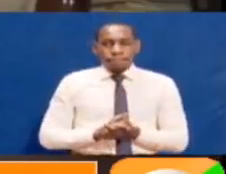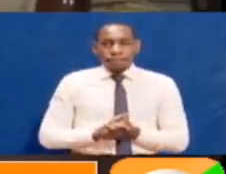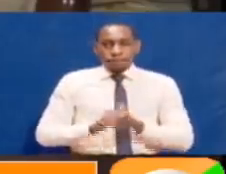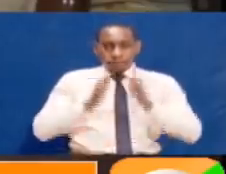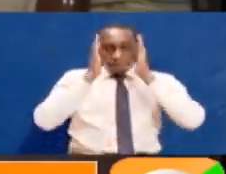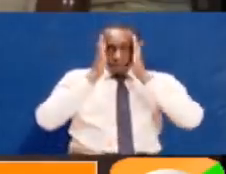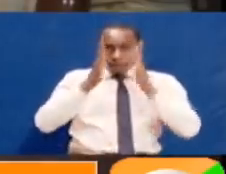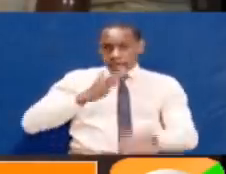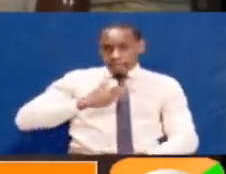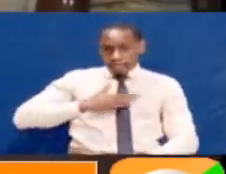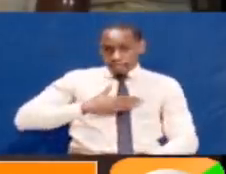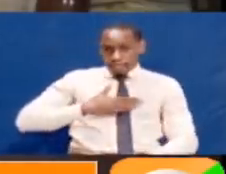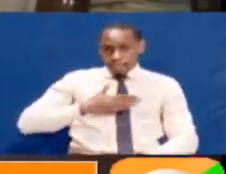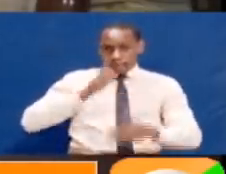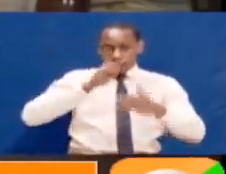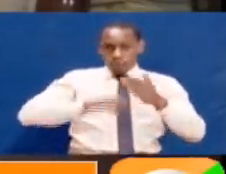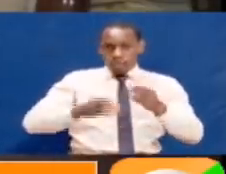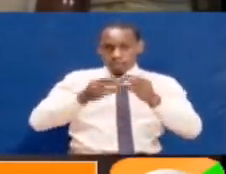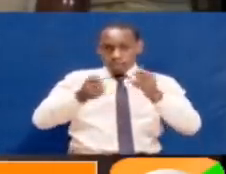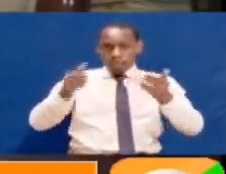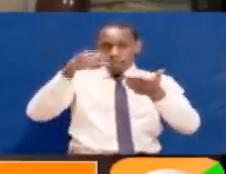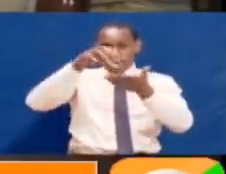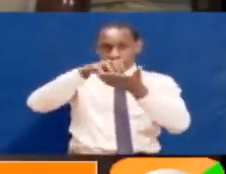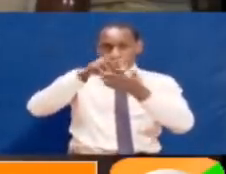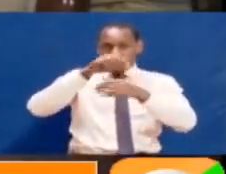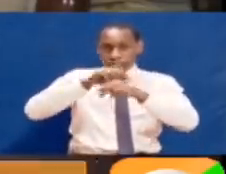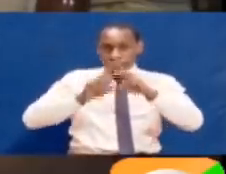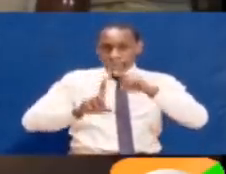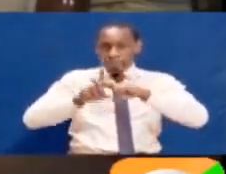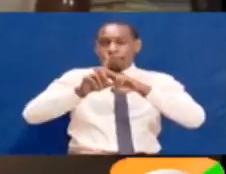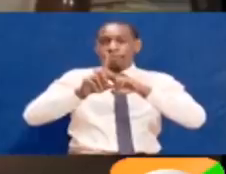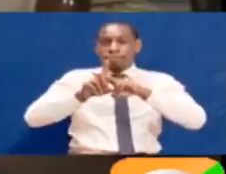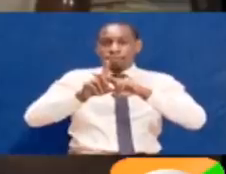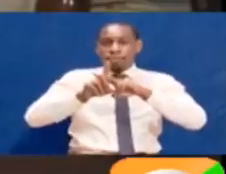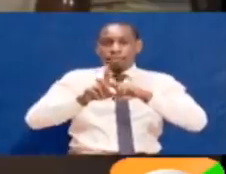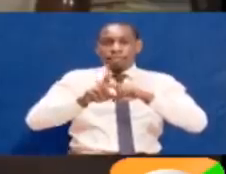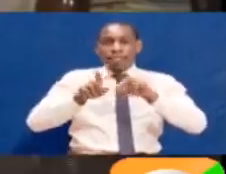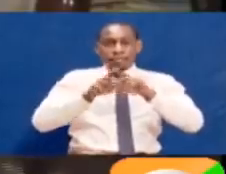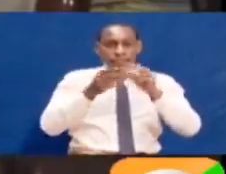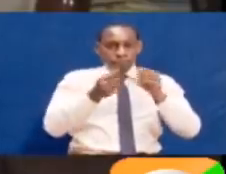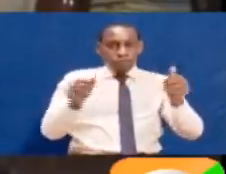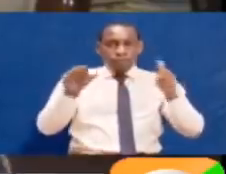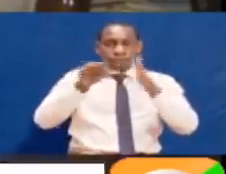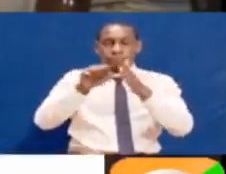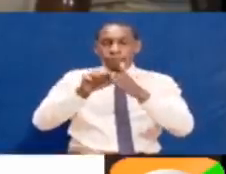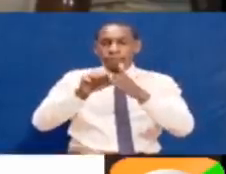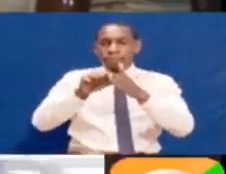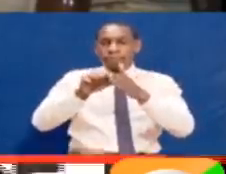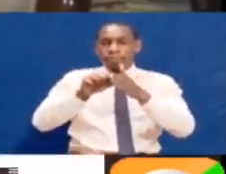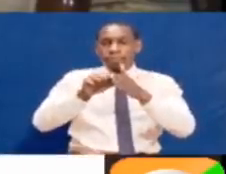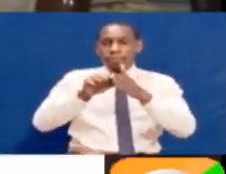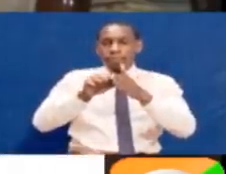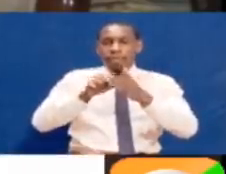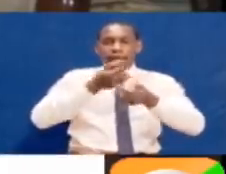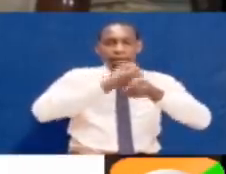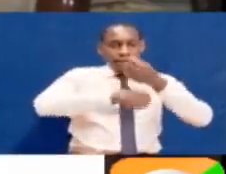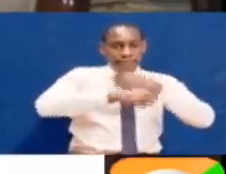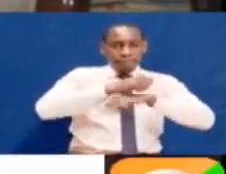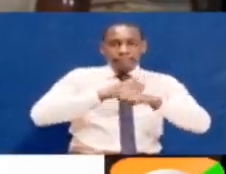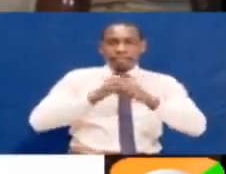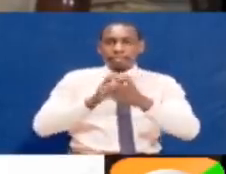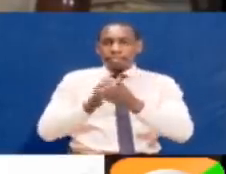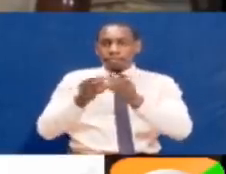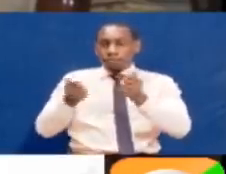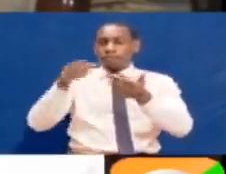My focus is dealing with situations as they come. Okay. And solving problems and, you know, proactively dealing